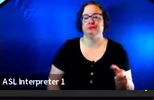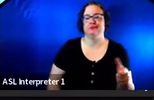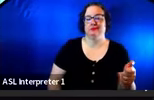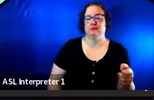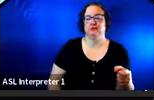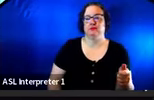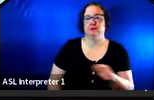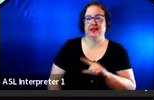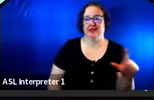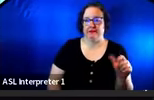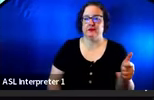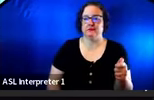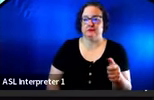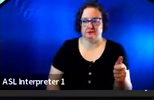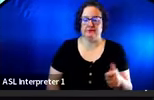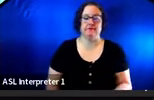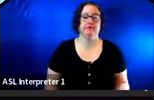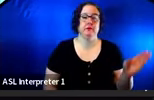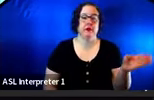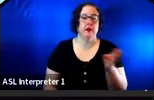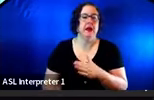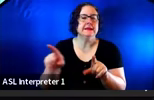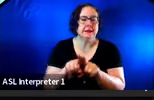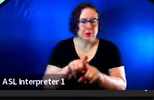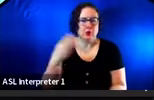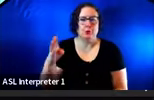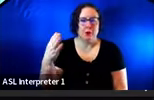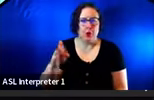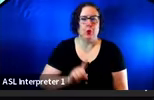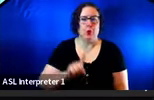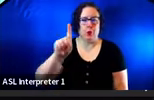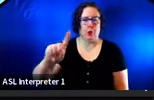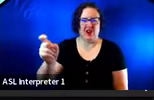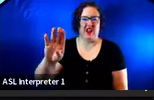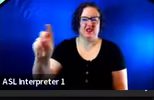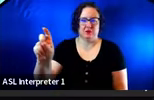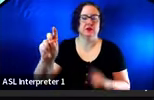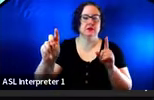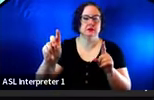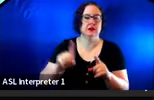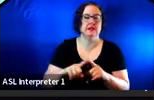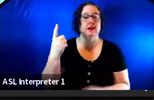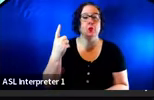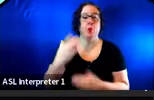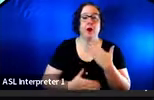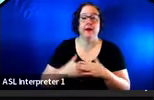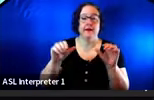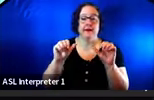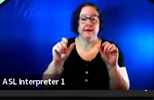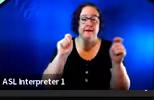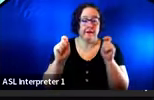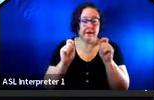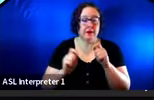one up in top. It's the Xbox one. And then you have some one-handed adaptations for the Nintendo